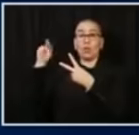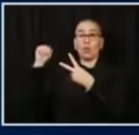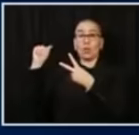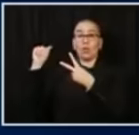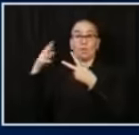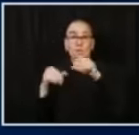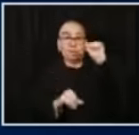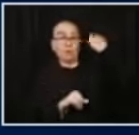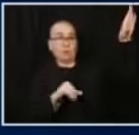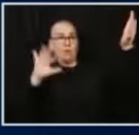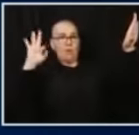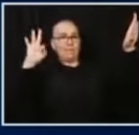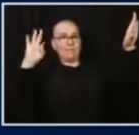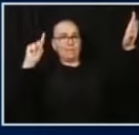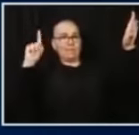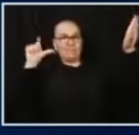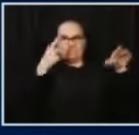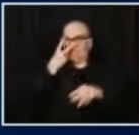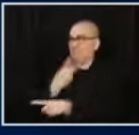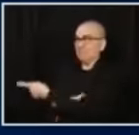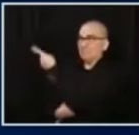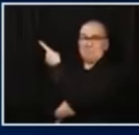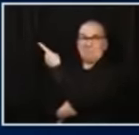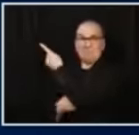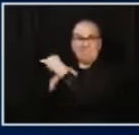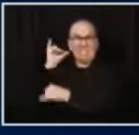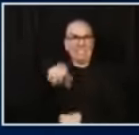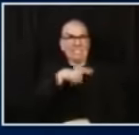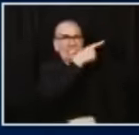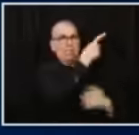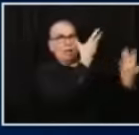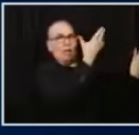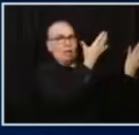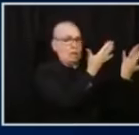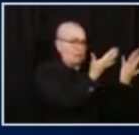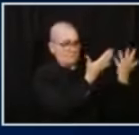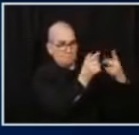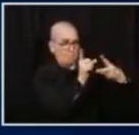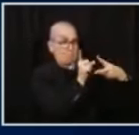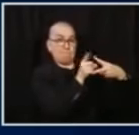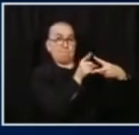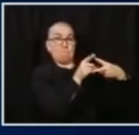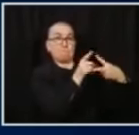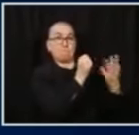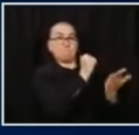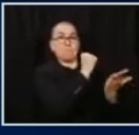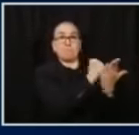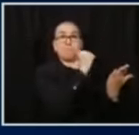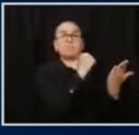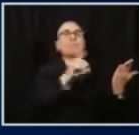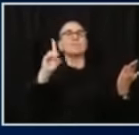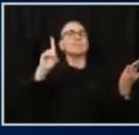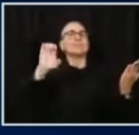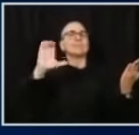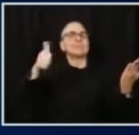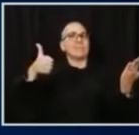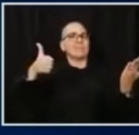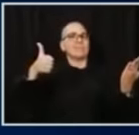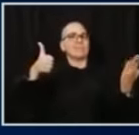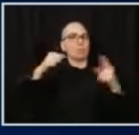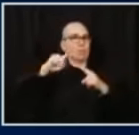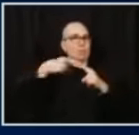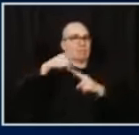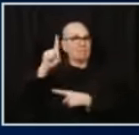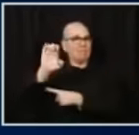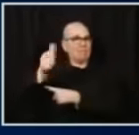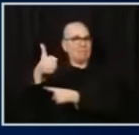the FDA will be making a determination on Pfizer vaccine on December 10th, and then on Moderna on December 17th. So